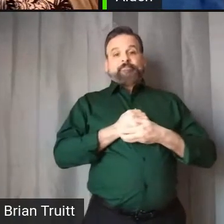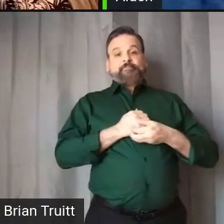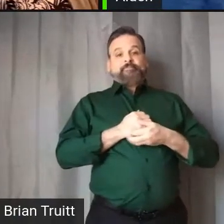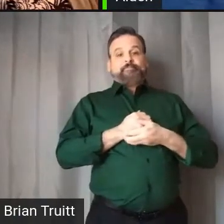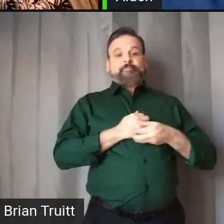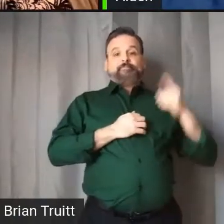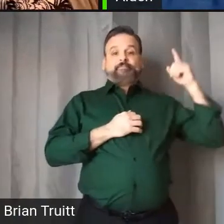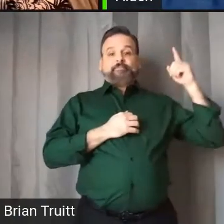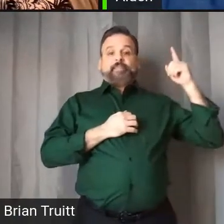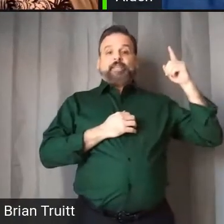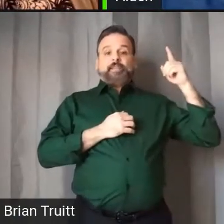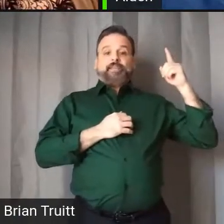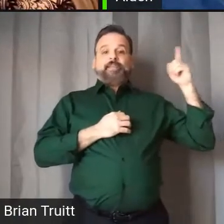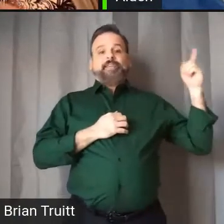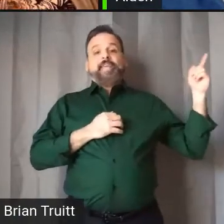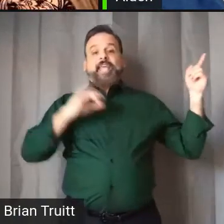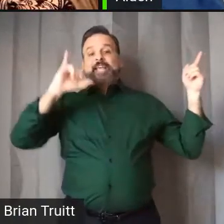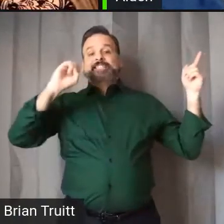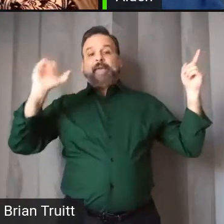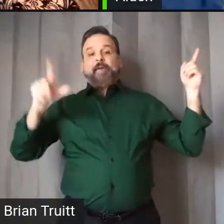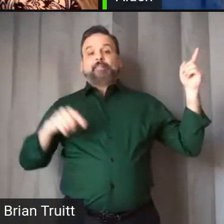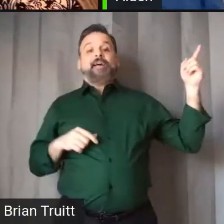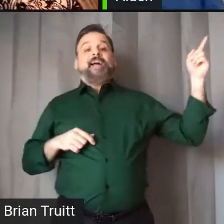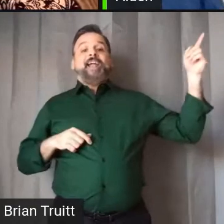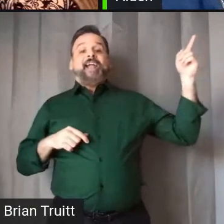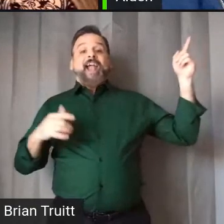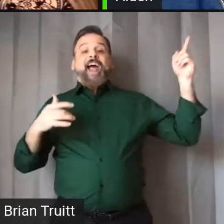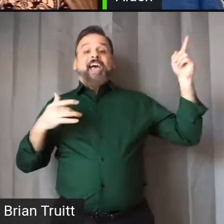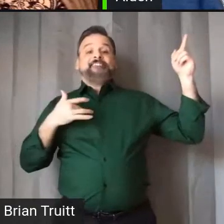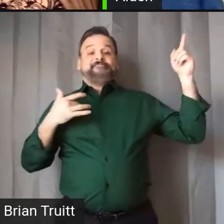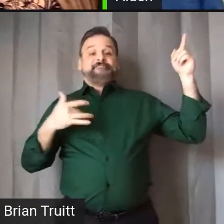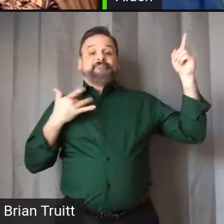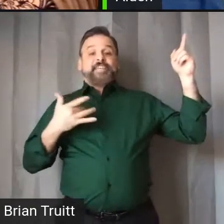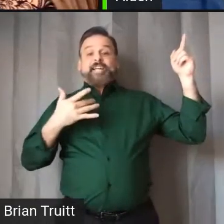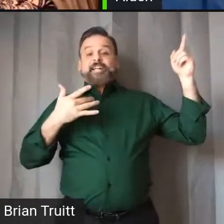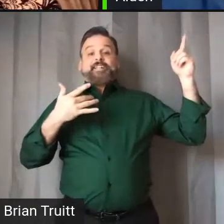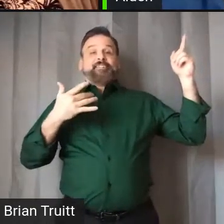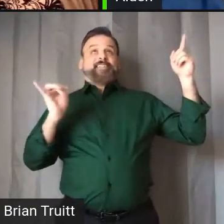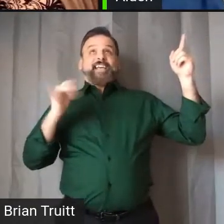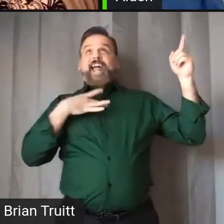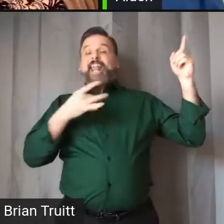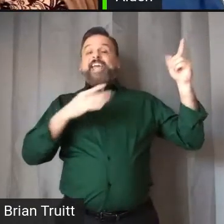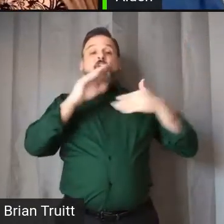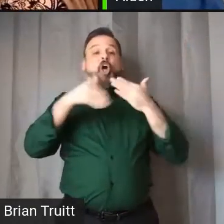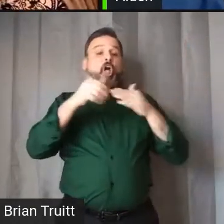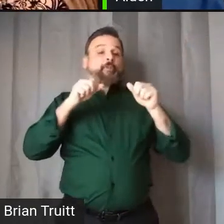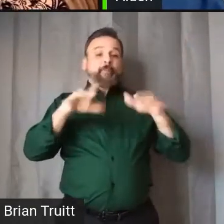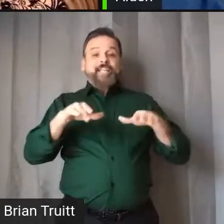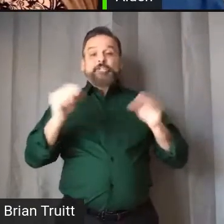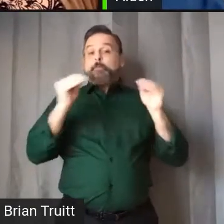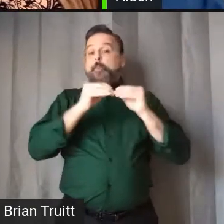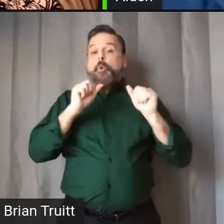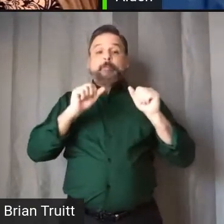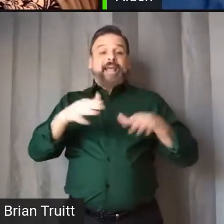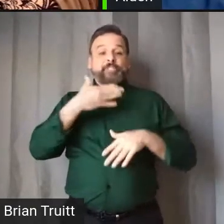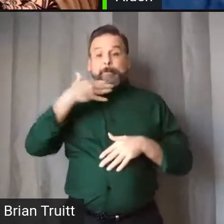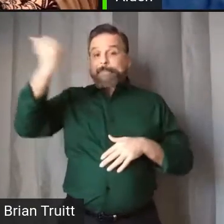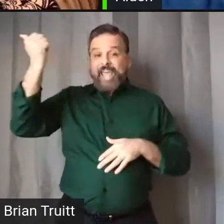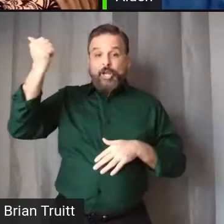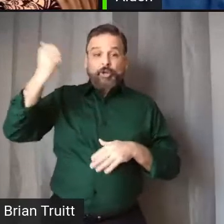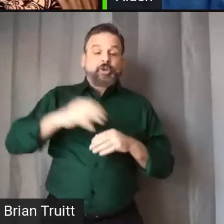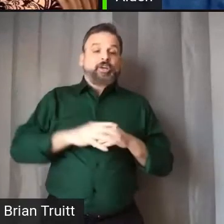What about you, Isabel? Oh, I feel like I like all of the magic. The more magic, the better, honestly.